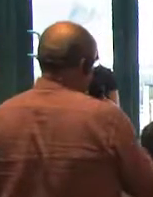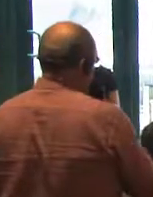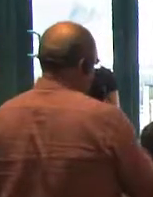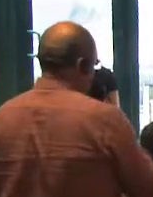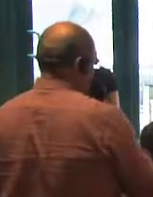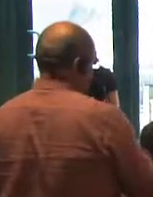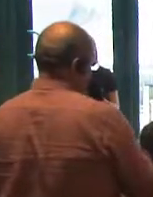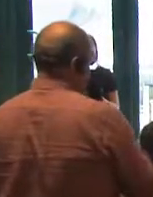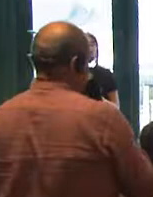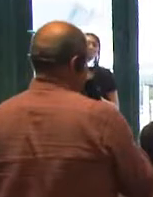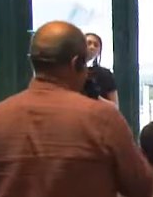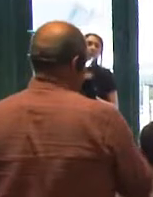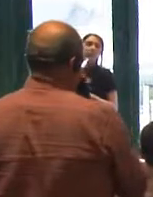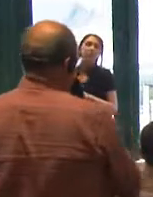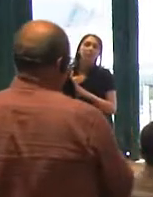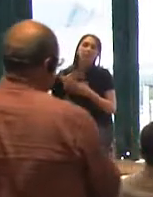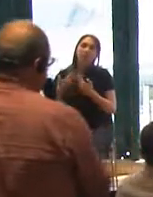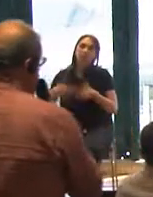judiciary